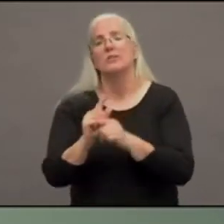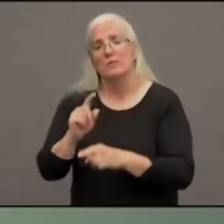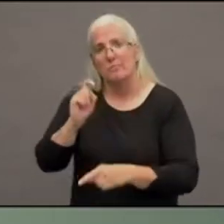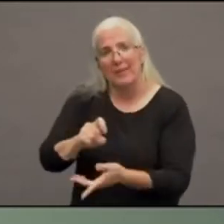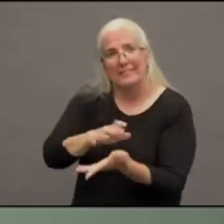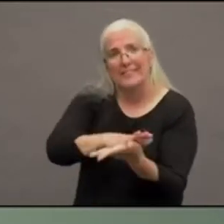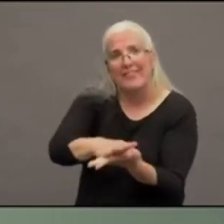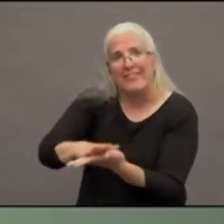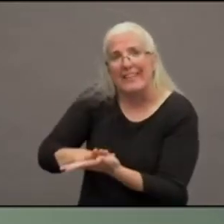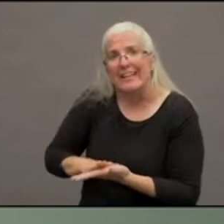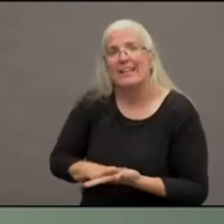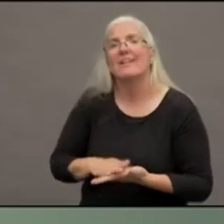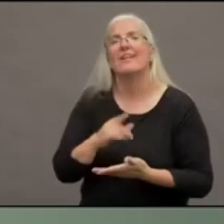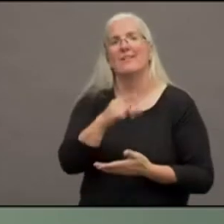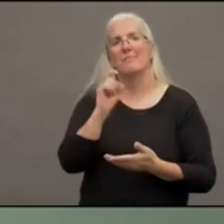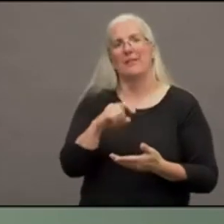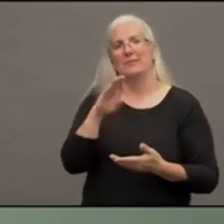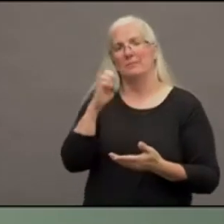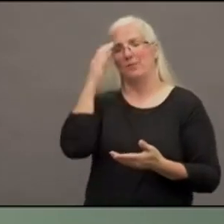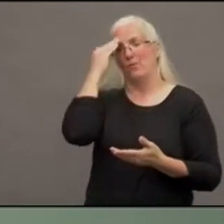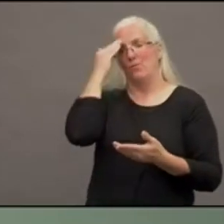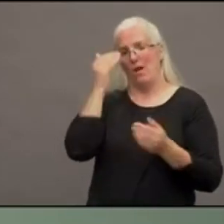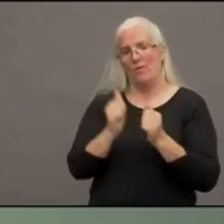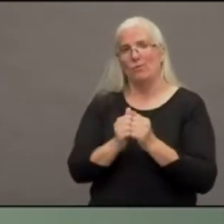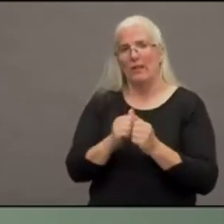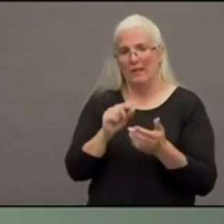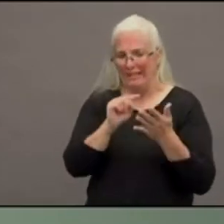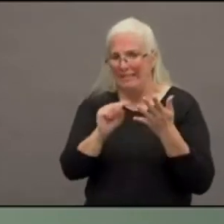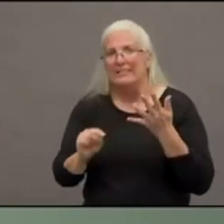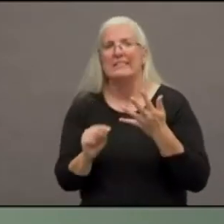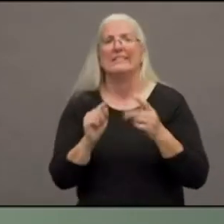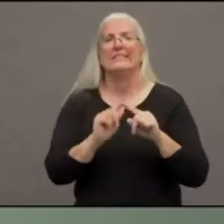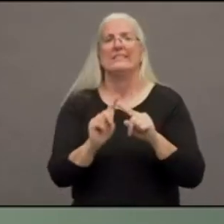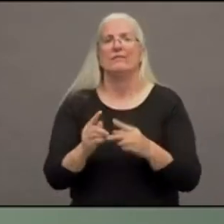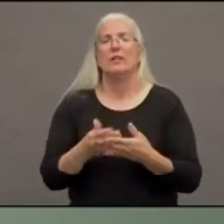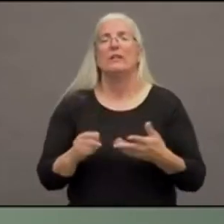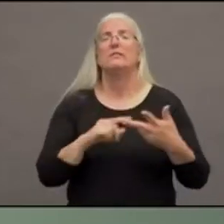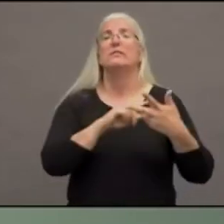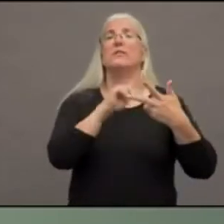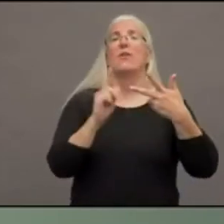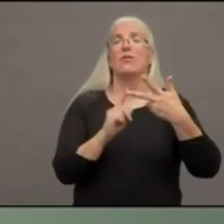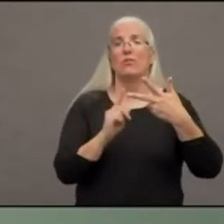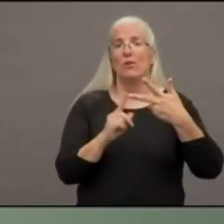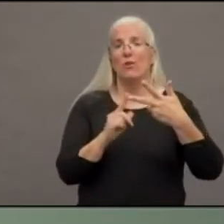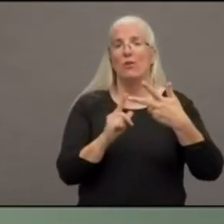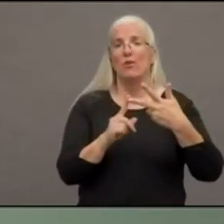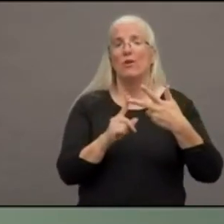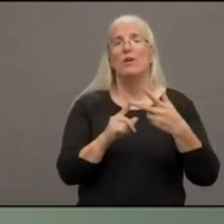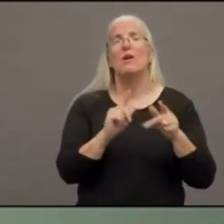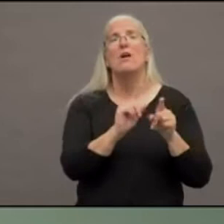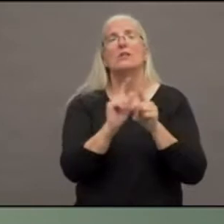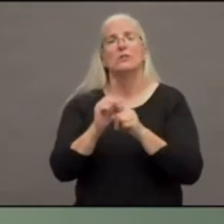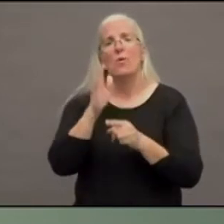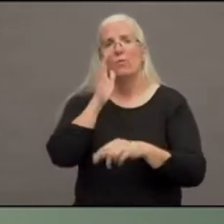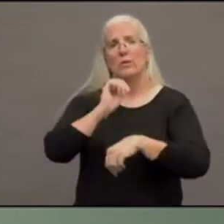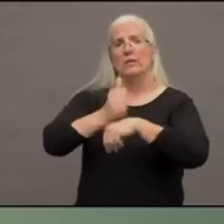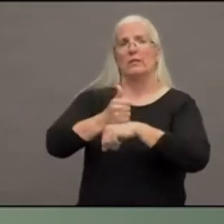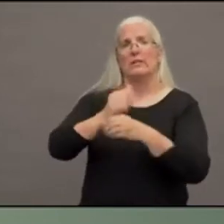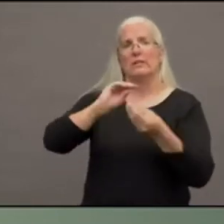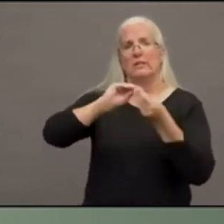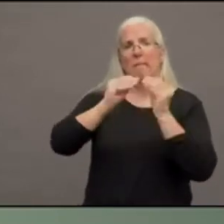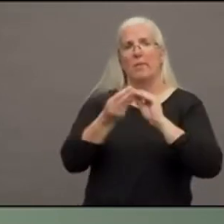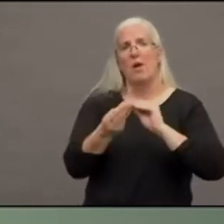familiar to most folks. The third is a capacity or density limitation